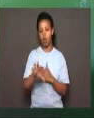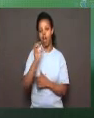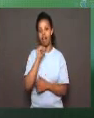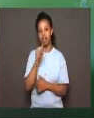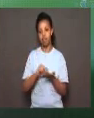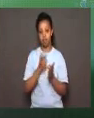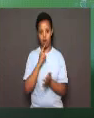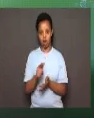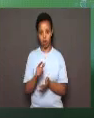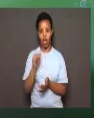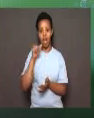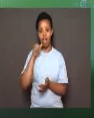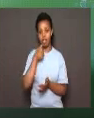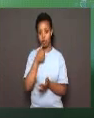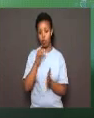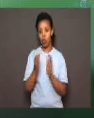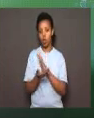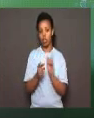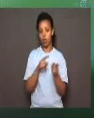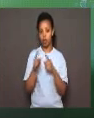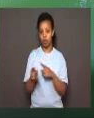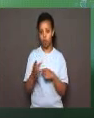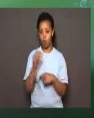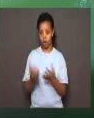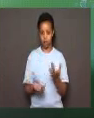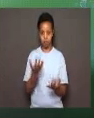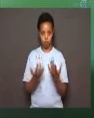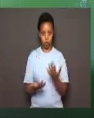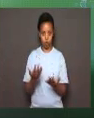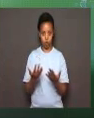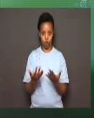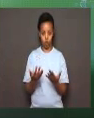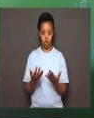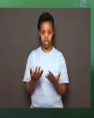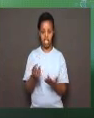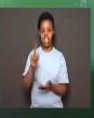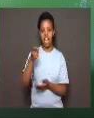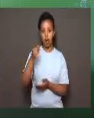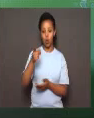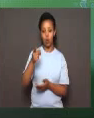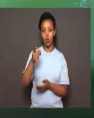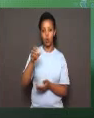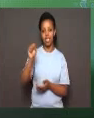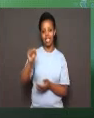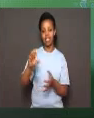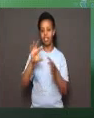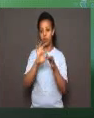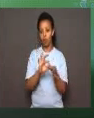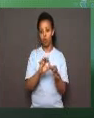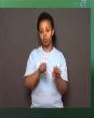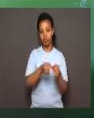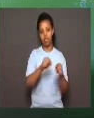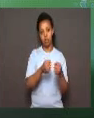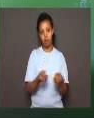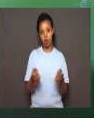The acidic conditions and heat break the glycosidic bond in sucrose